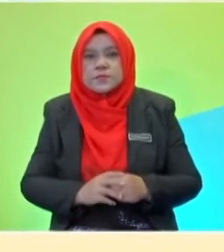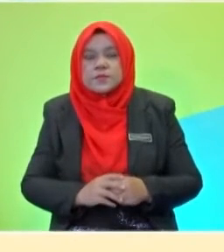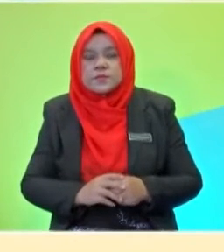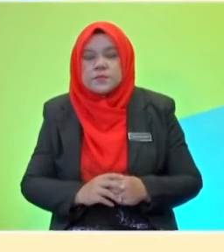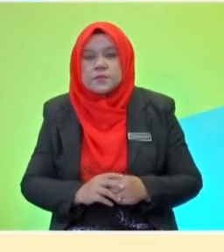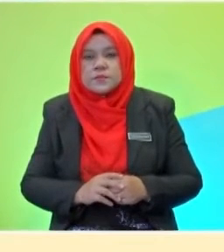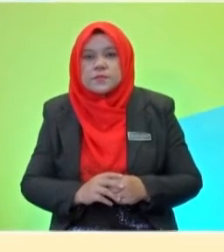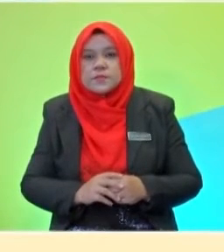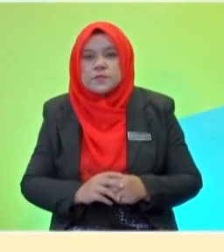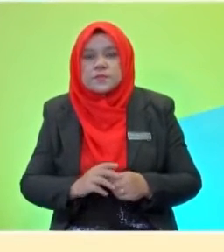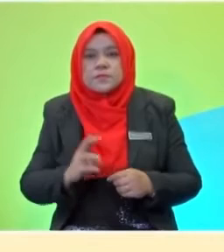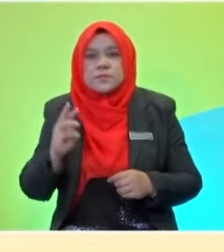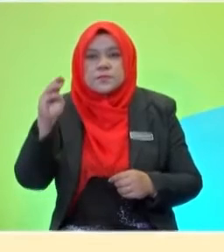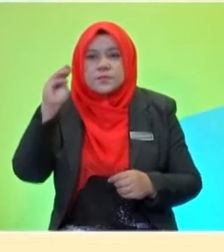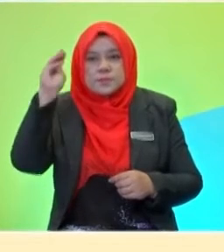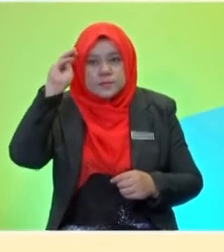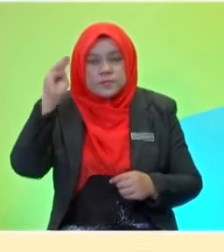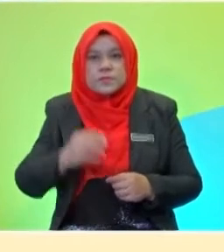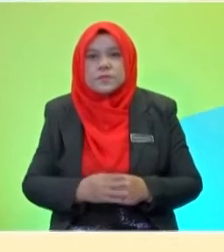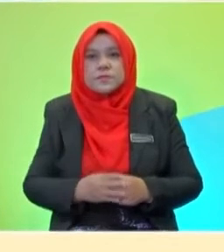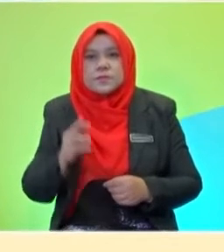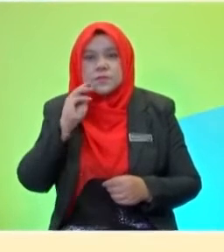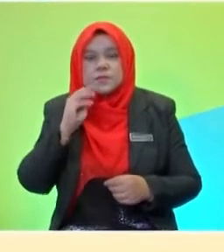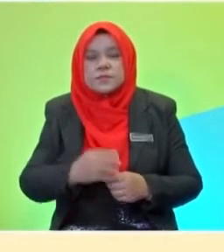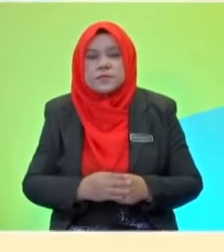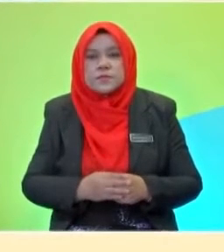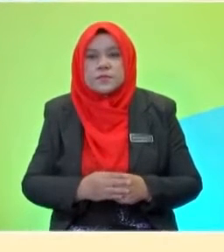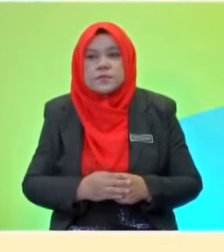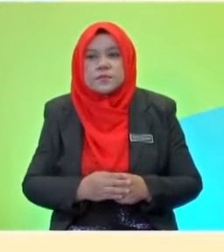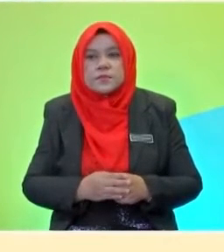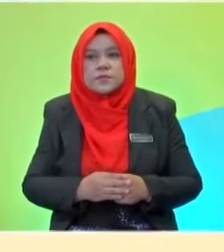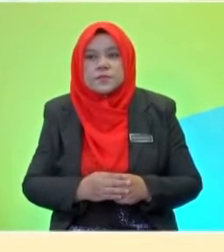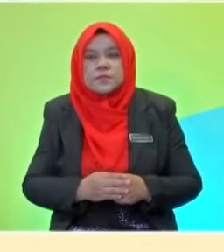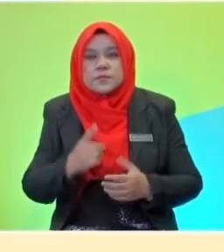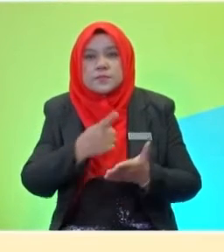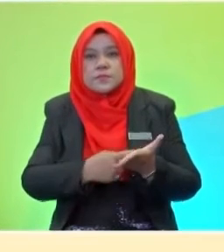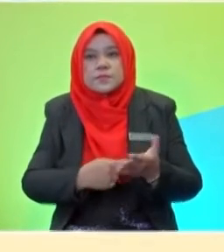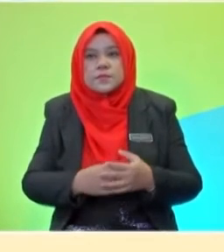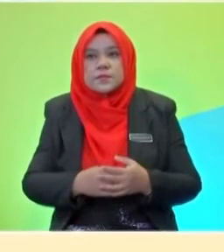good. Manoj, what we must multiply? Jang, jang, jang, jang.